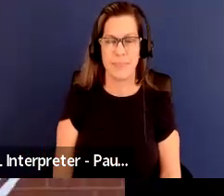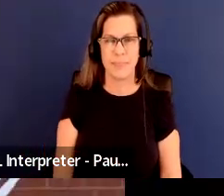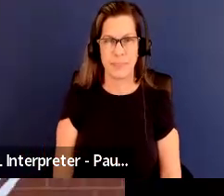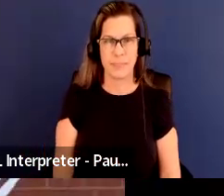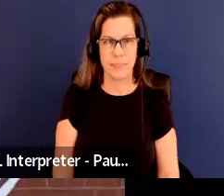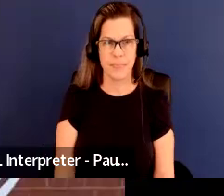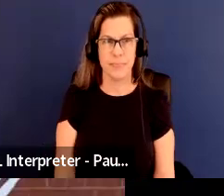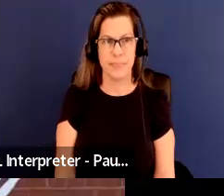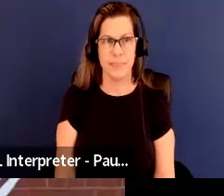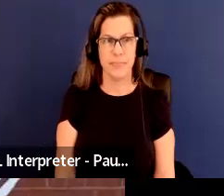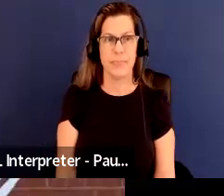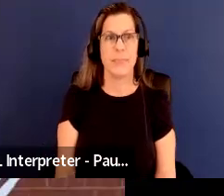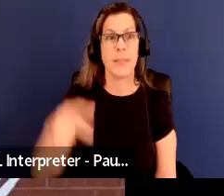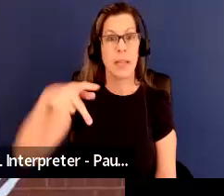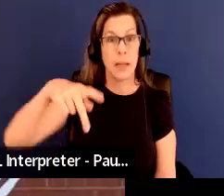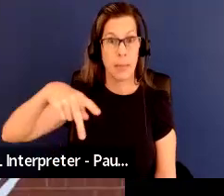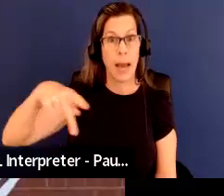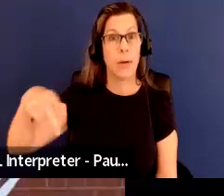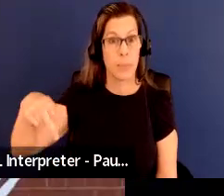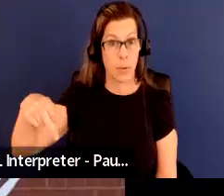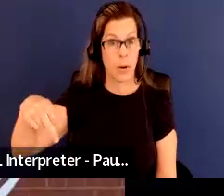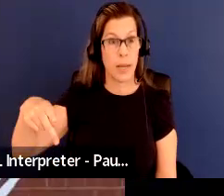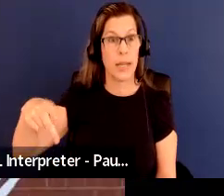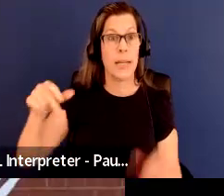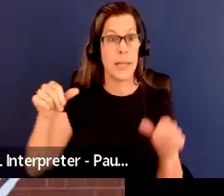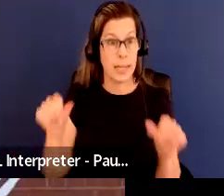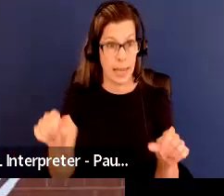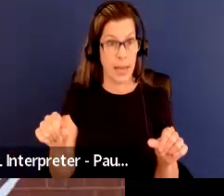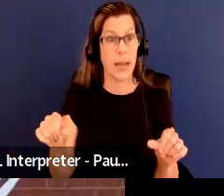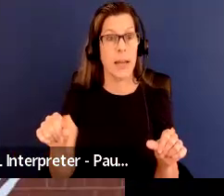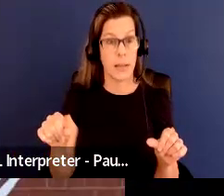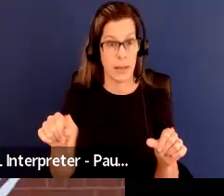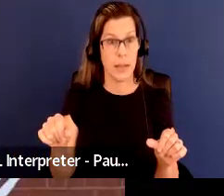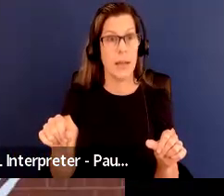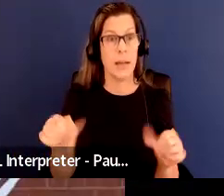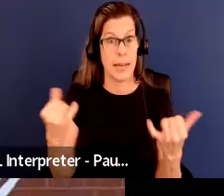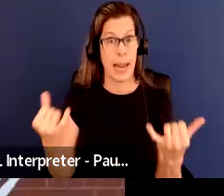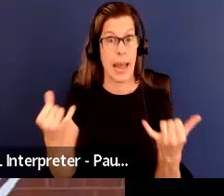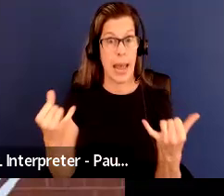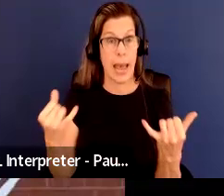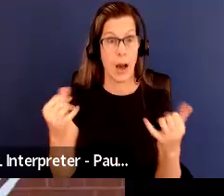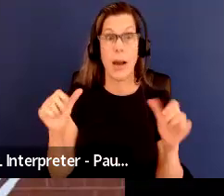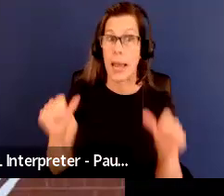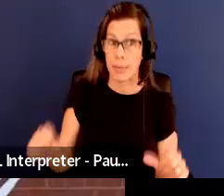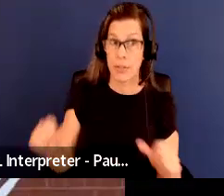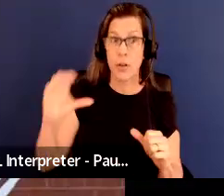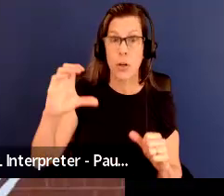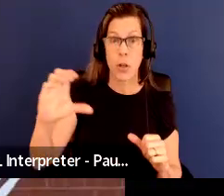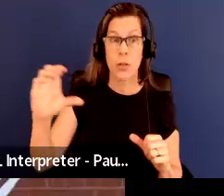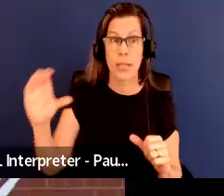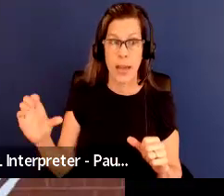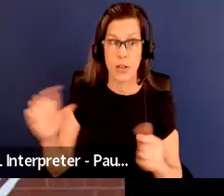So PowerPoint has the ability now to close caption